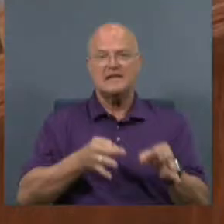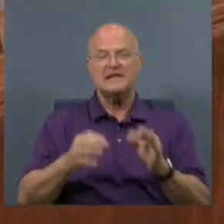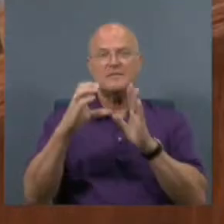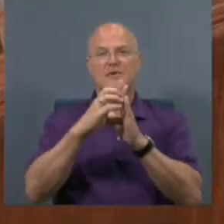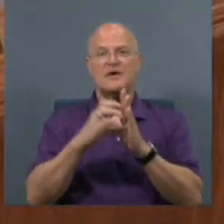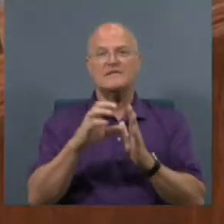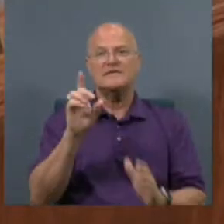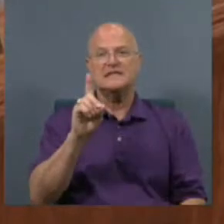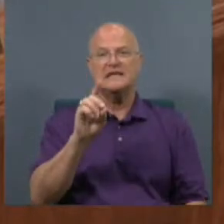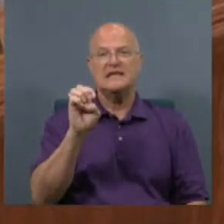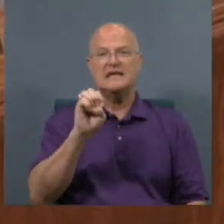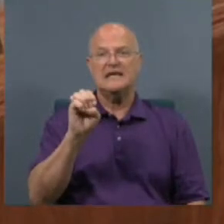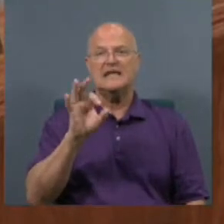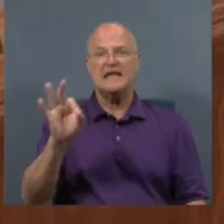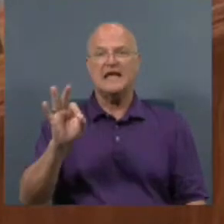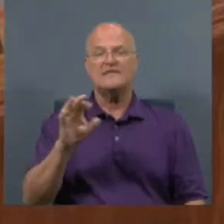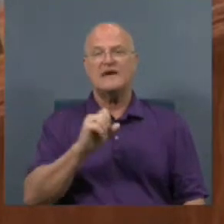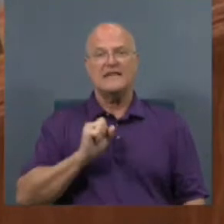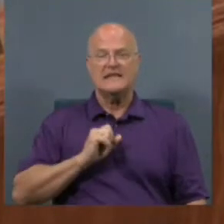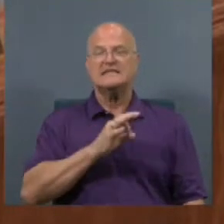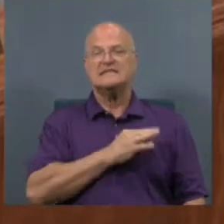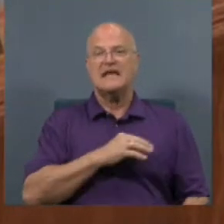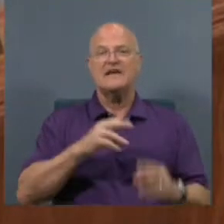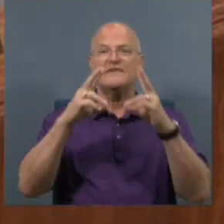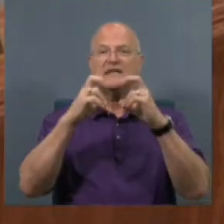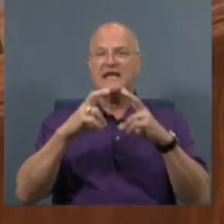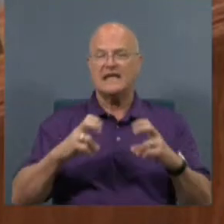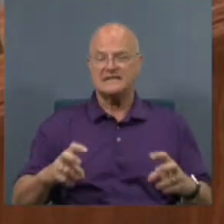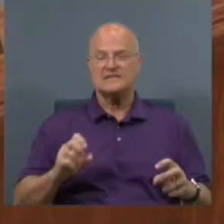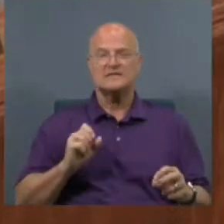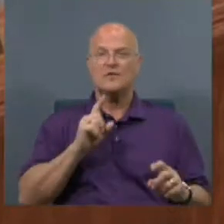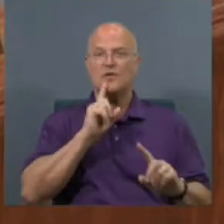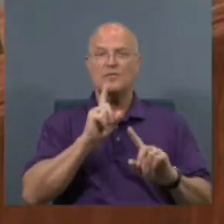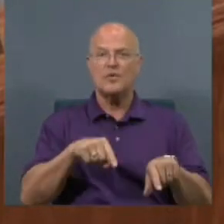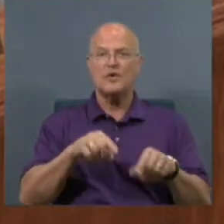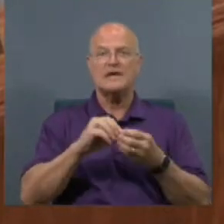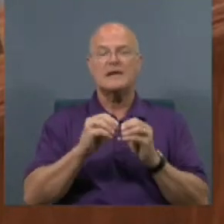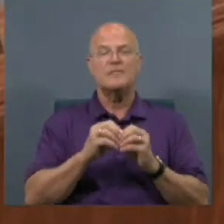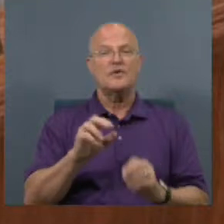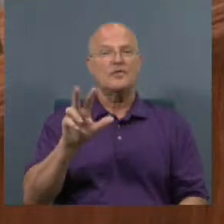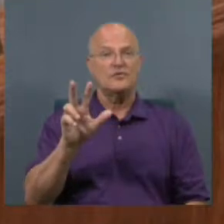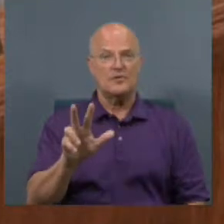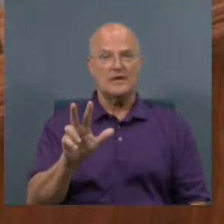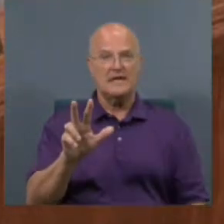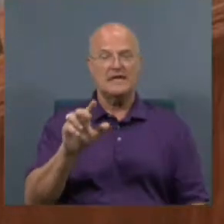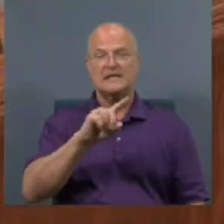paragraphs D, E, and F and the staff analysis of the agenda staff report. Item number 3,